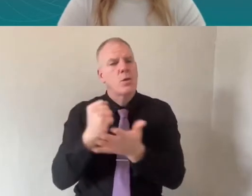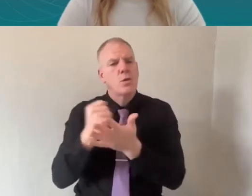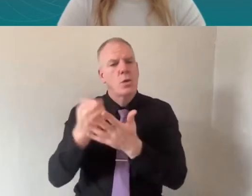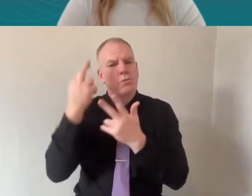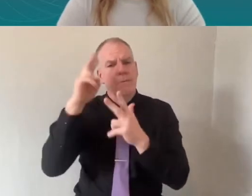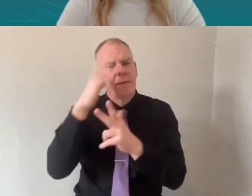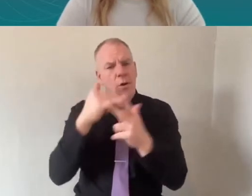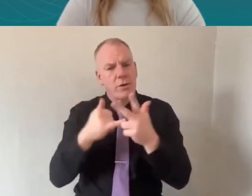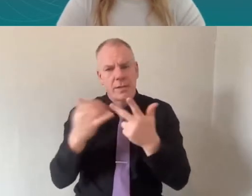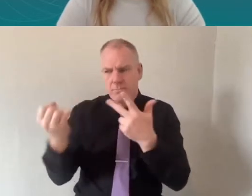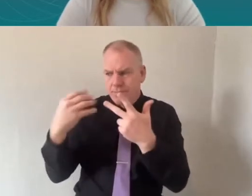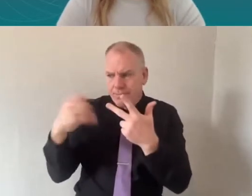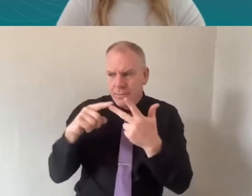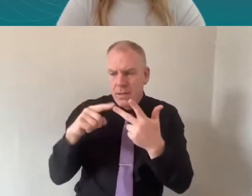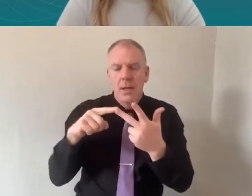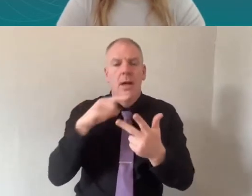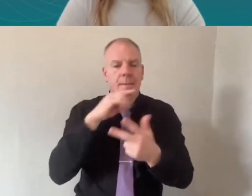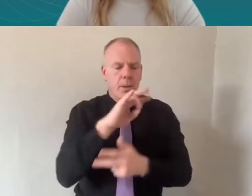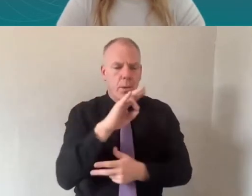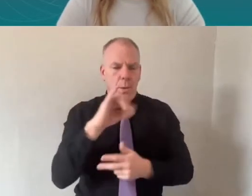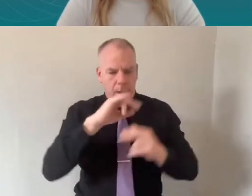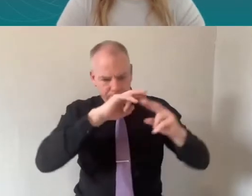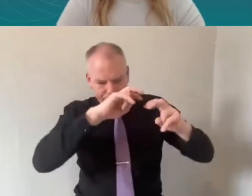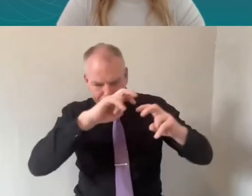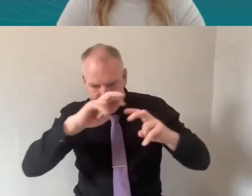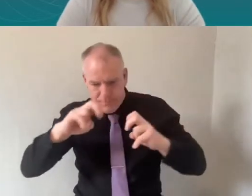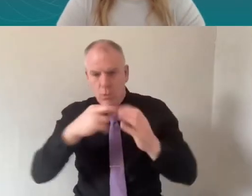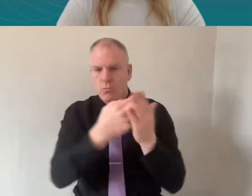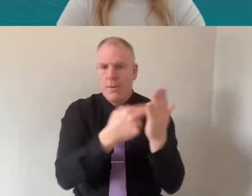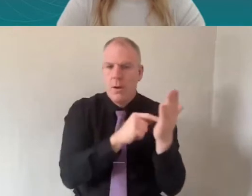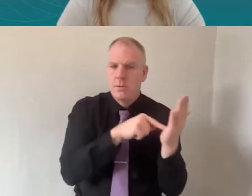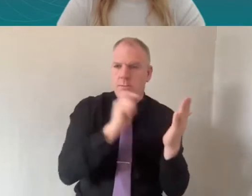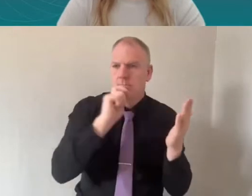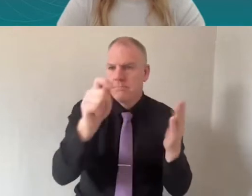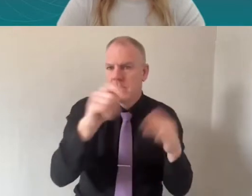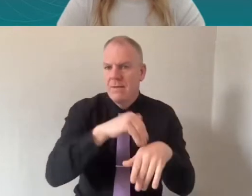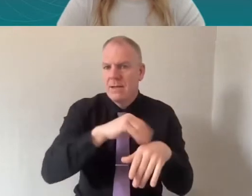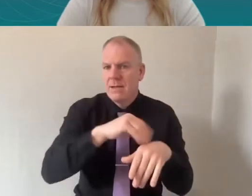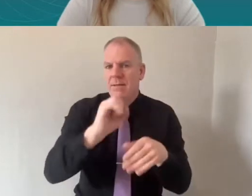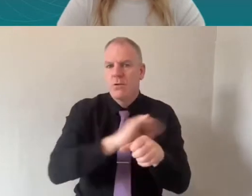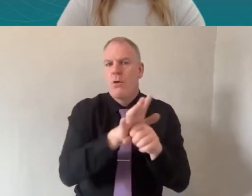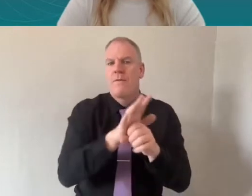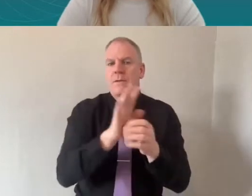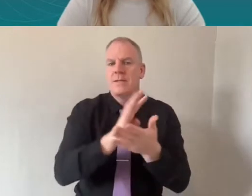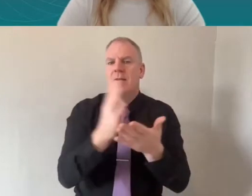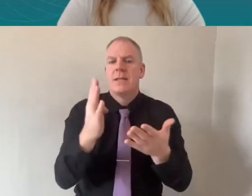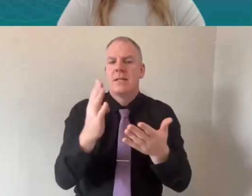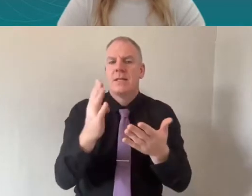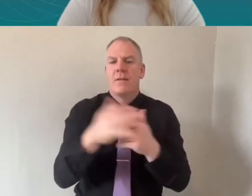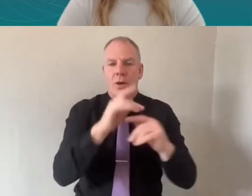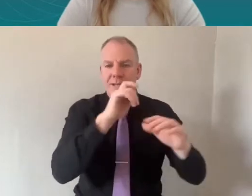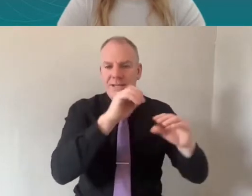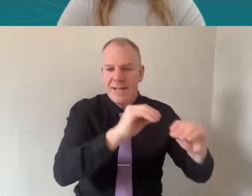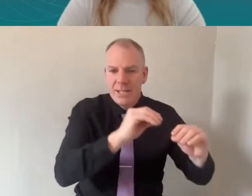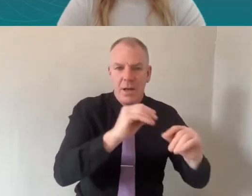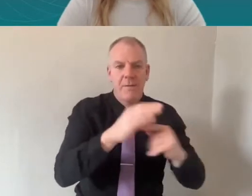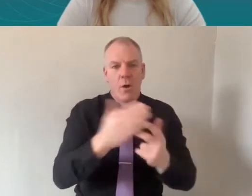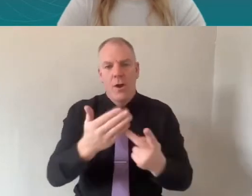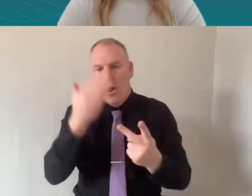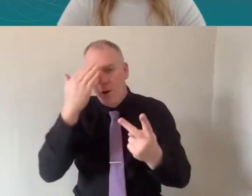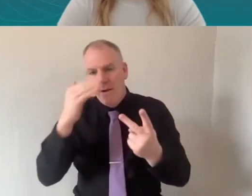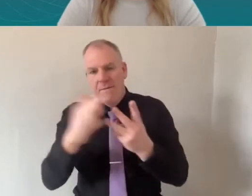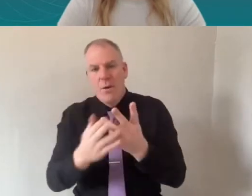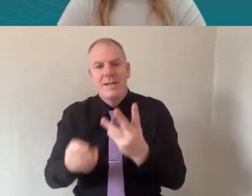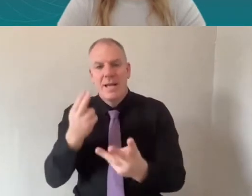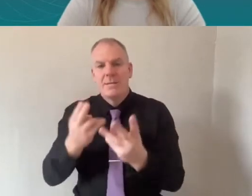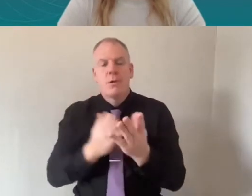bodies that allow QQI to analyse and report on the impact of COVID-19 on teaching, learning and assessment in